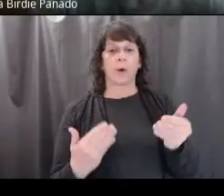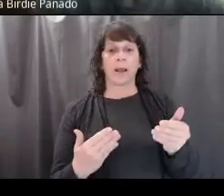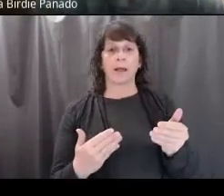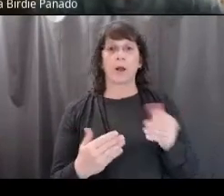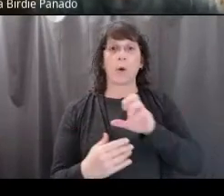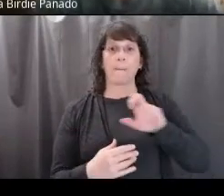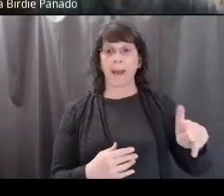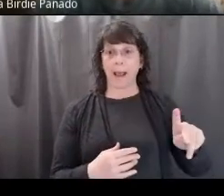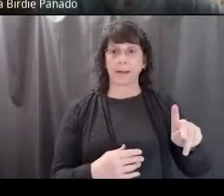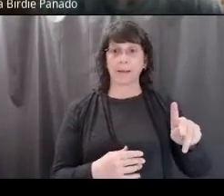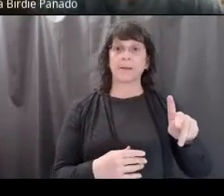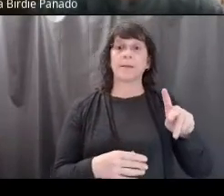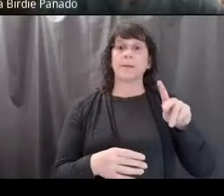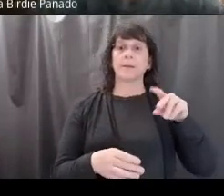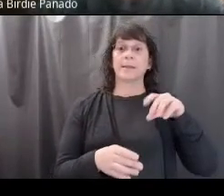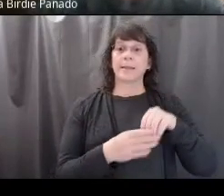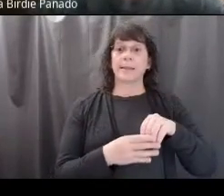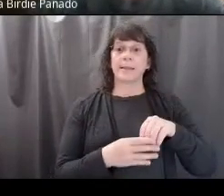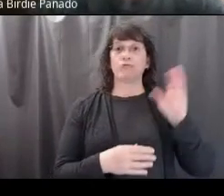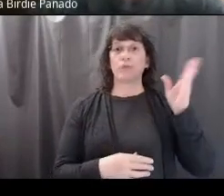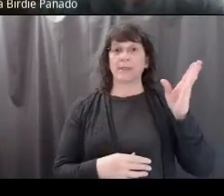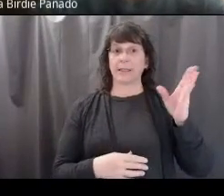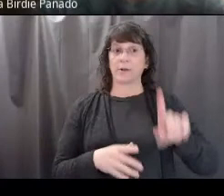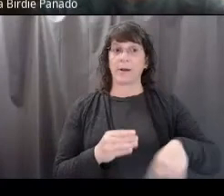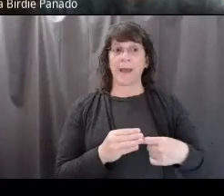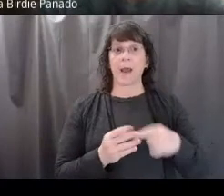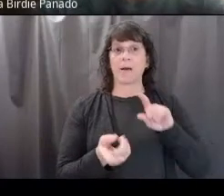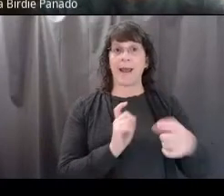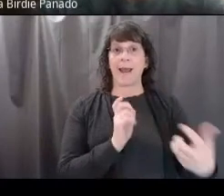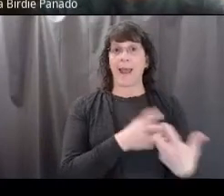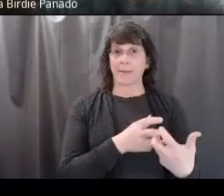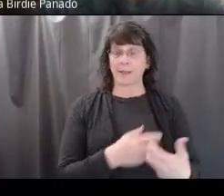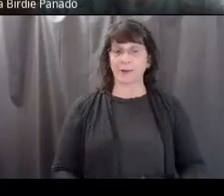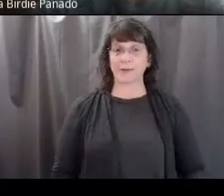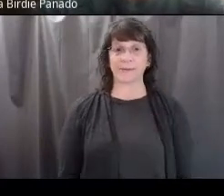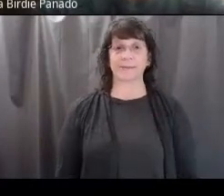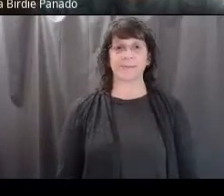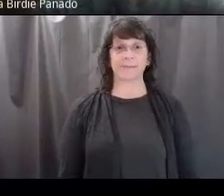jump back into our presentation about adaptations.